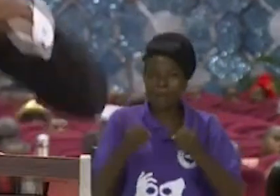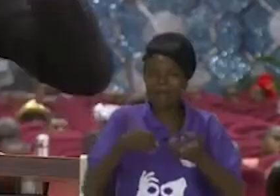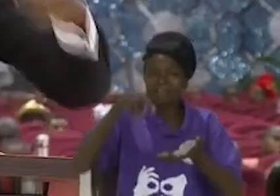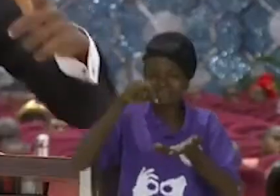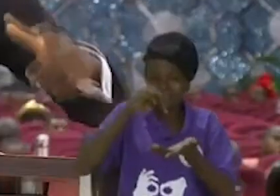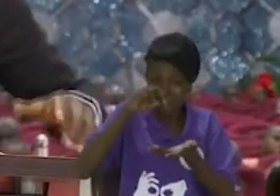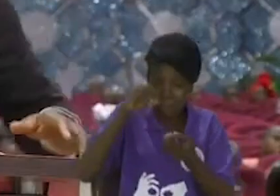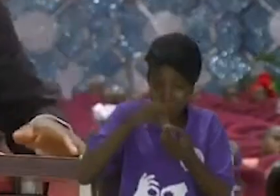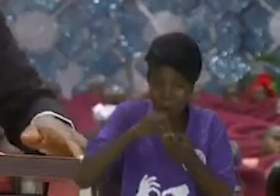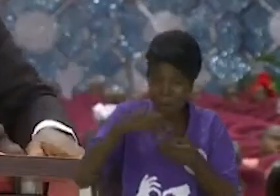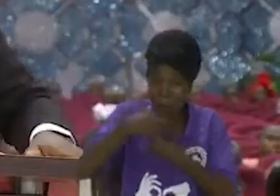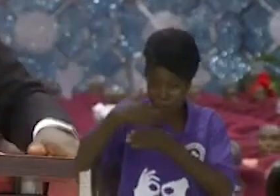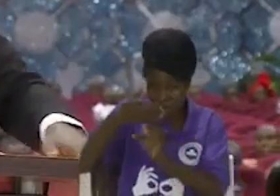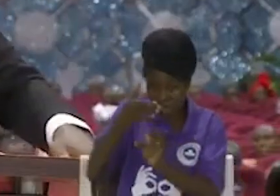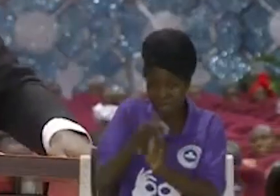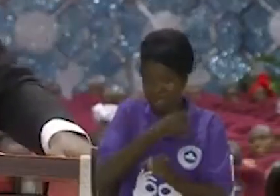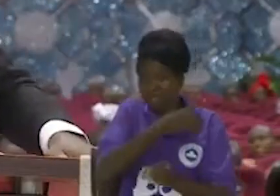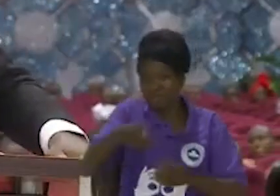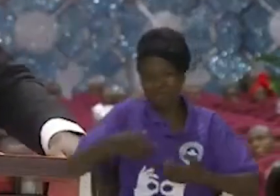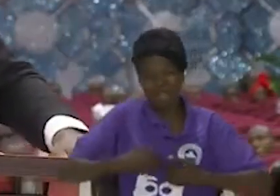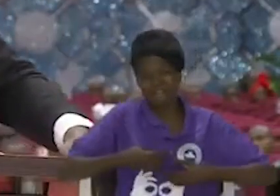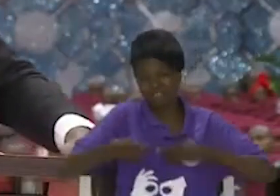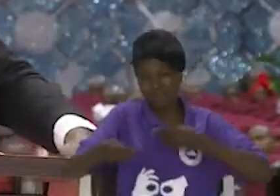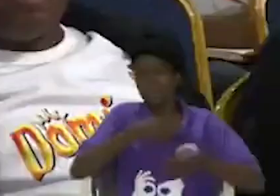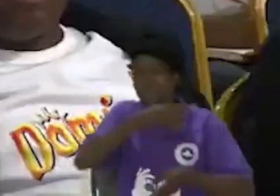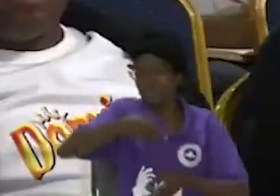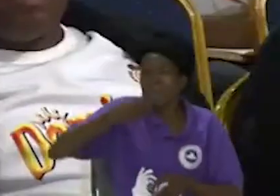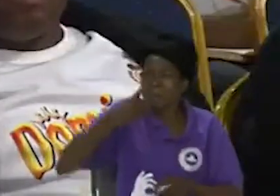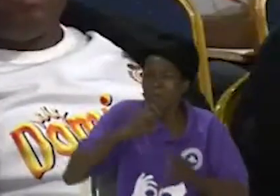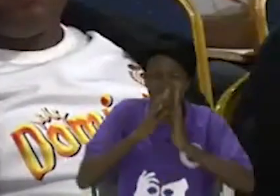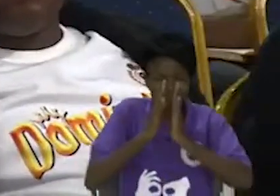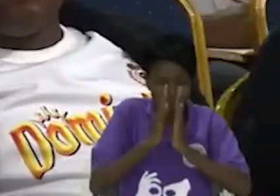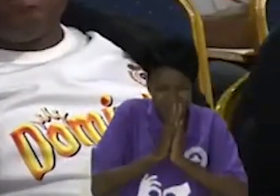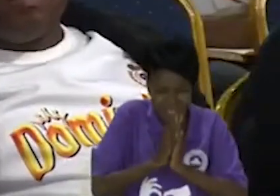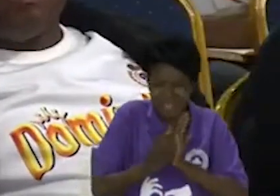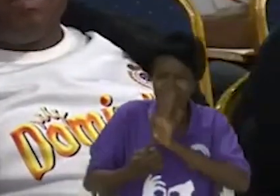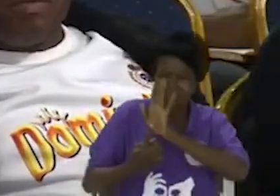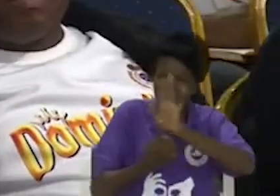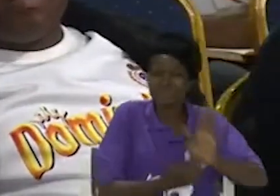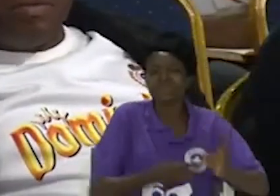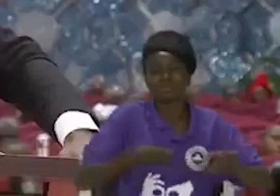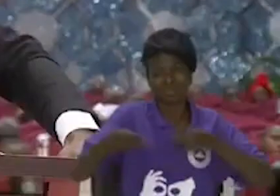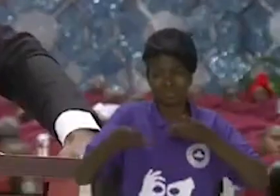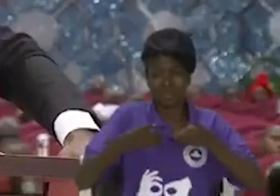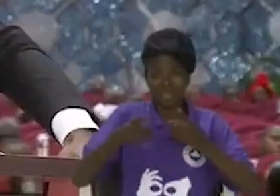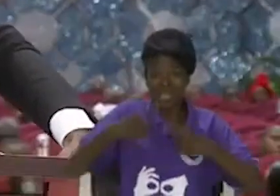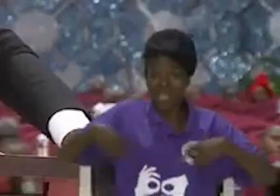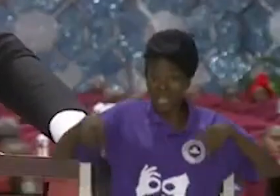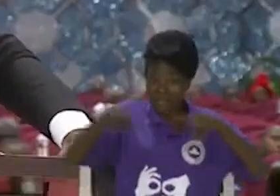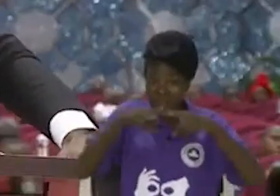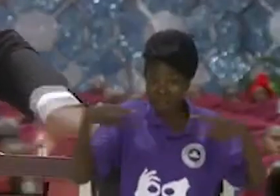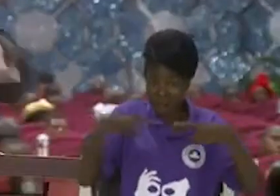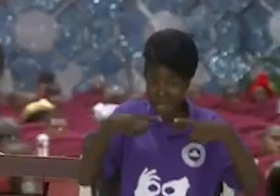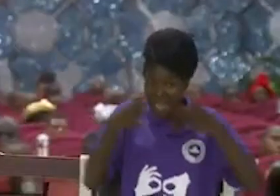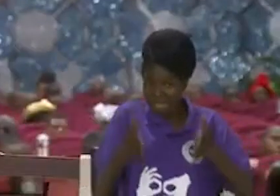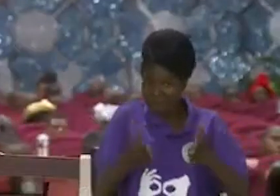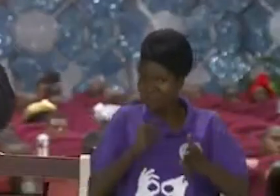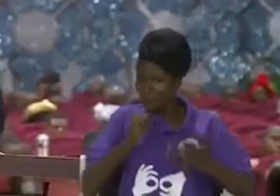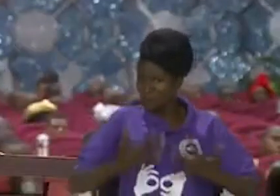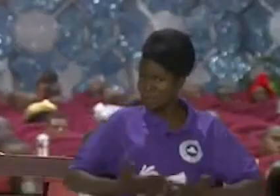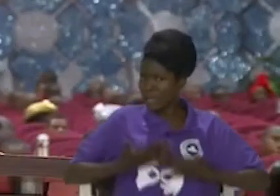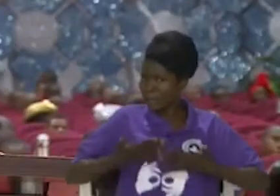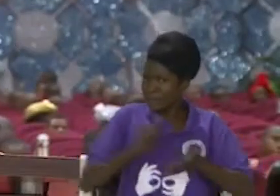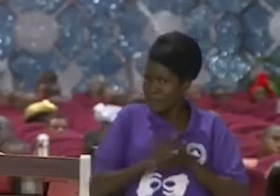dominion we are able to exert. We must pray if we must exert dominion. Because even the enemy is not happy that God has given